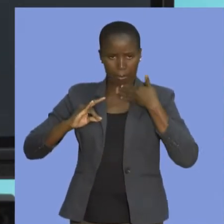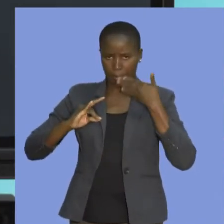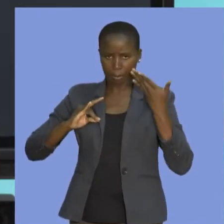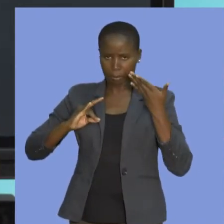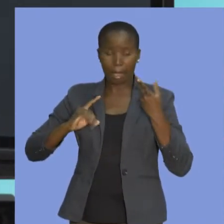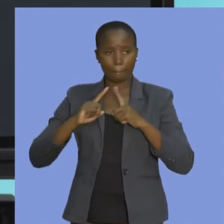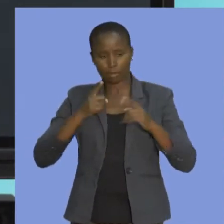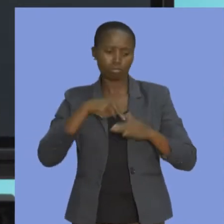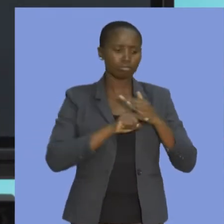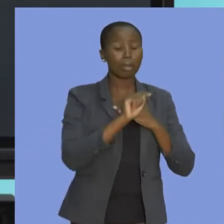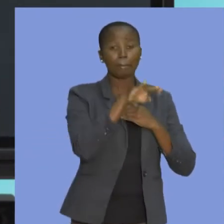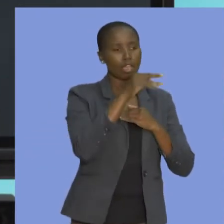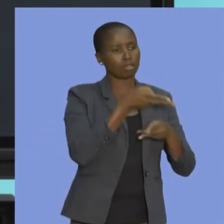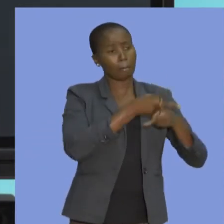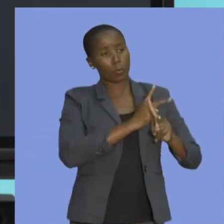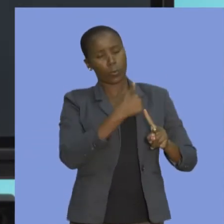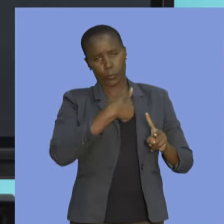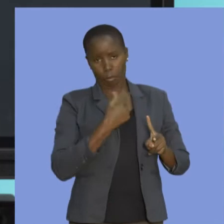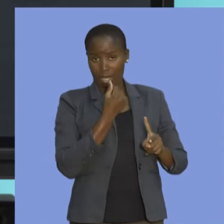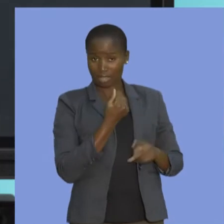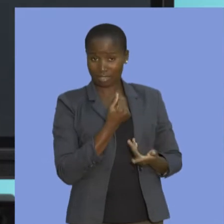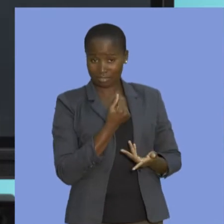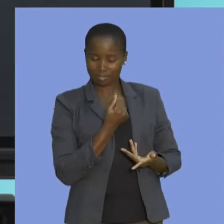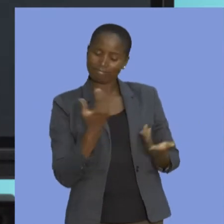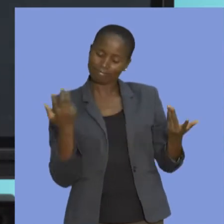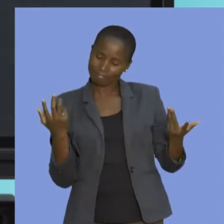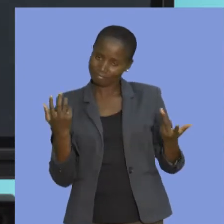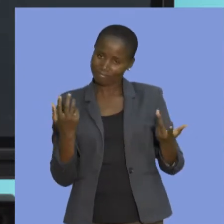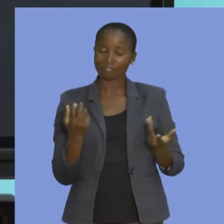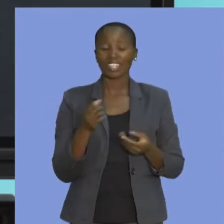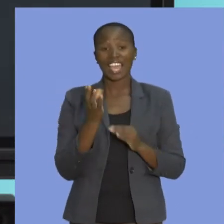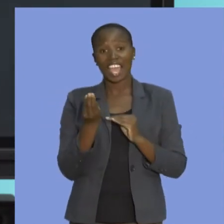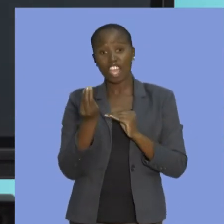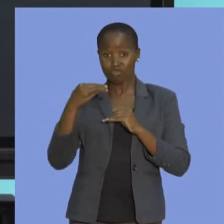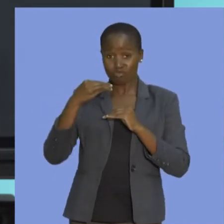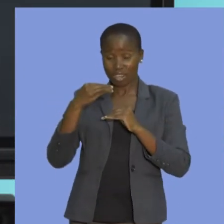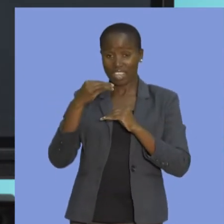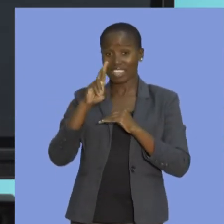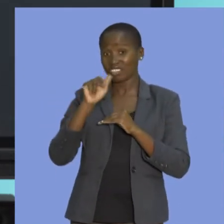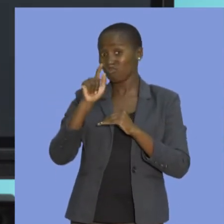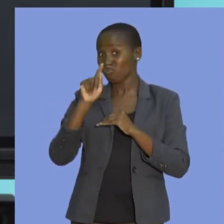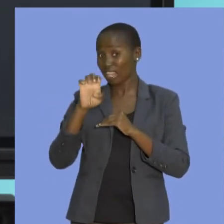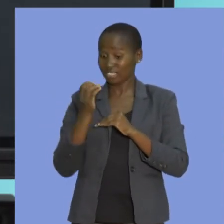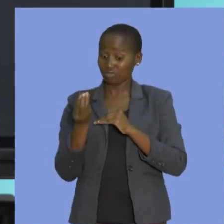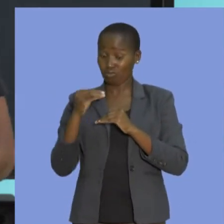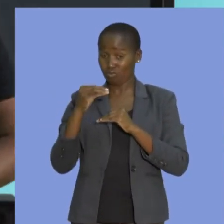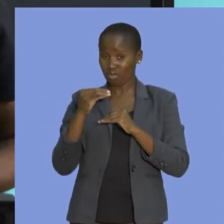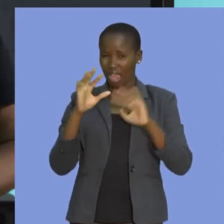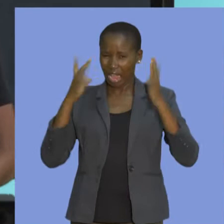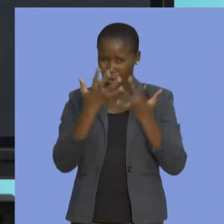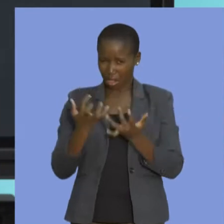the 200,000. So surely an interest rate, the bank will give you interest rate. How does it calculate